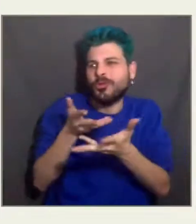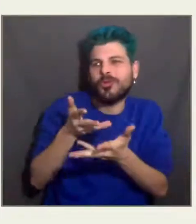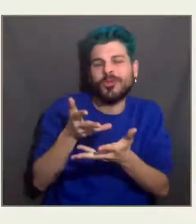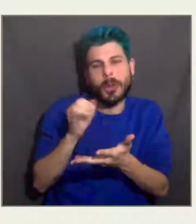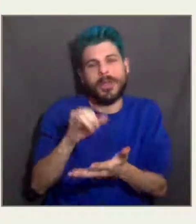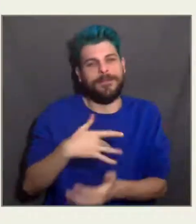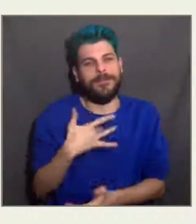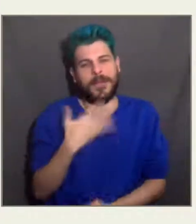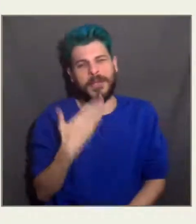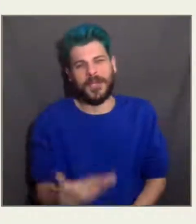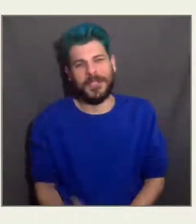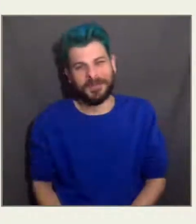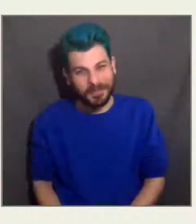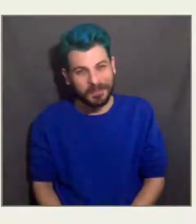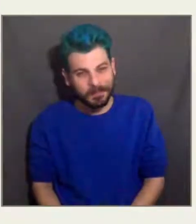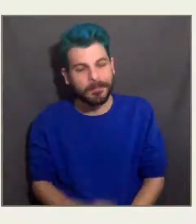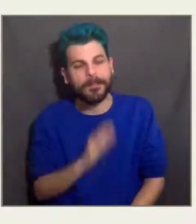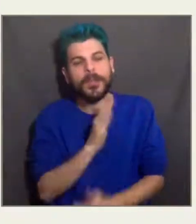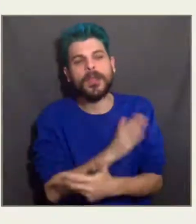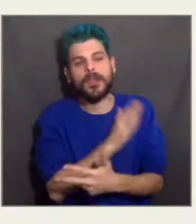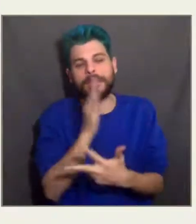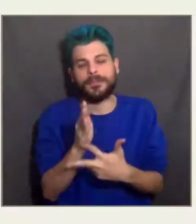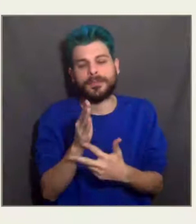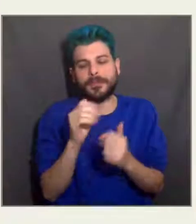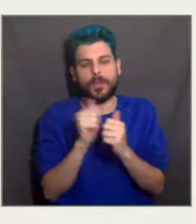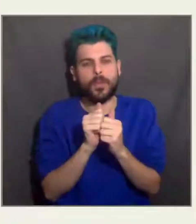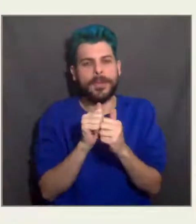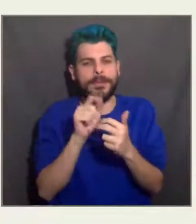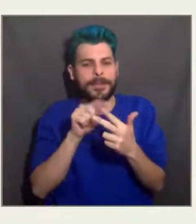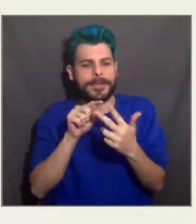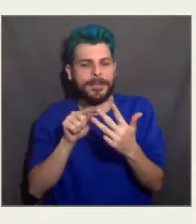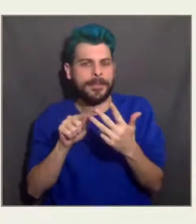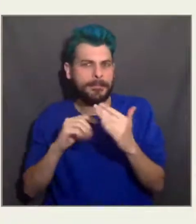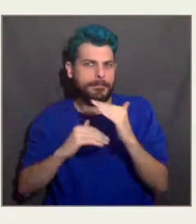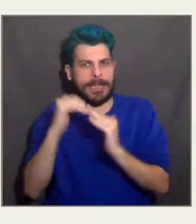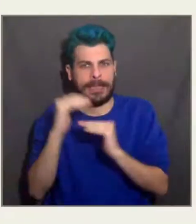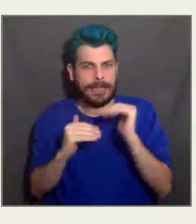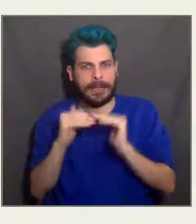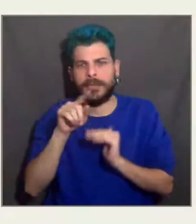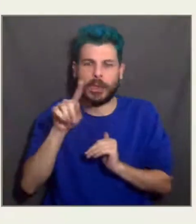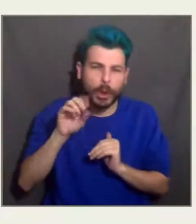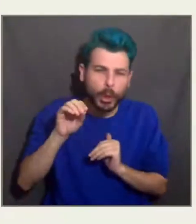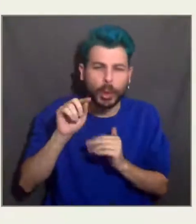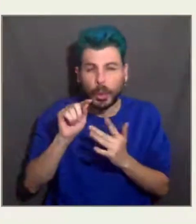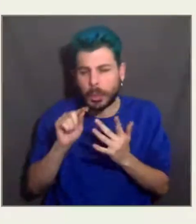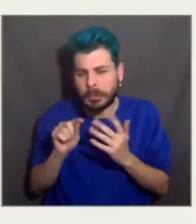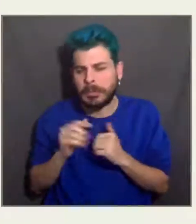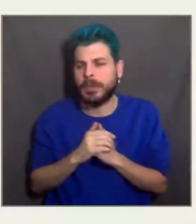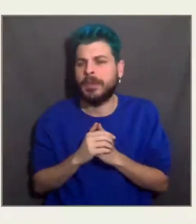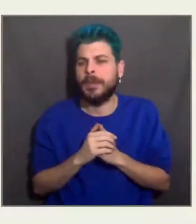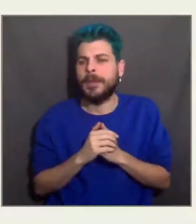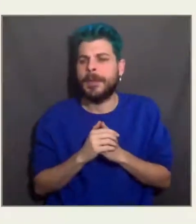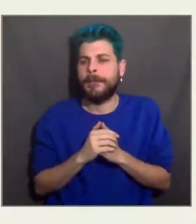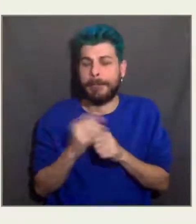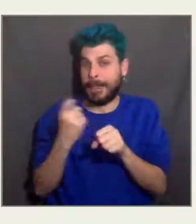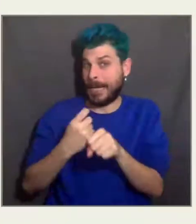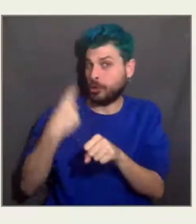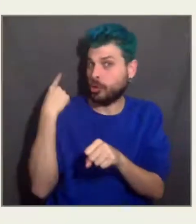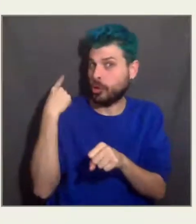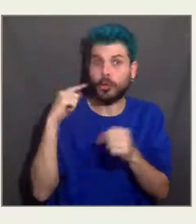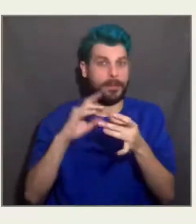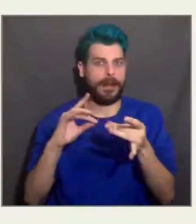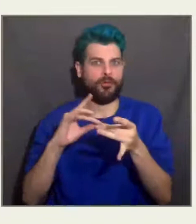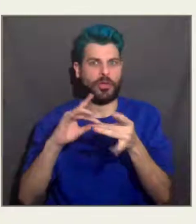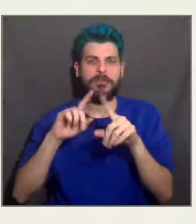Okay. On the venue side, you know, we mentioned it last year in the State of the Region that when